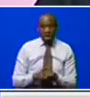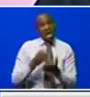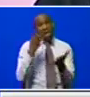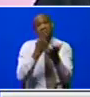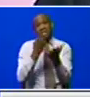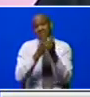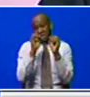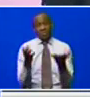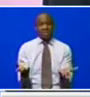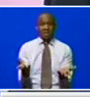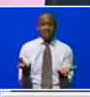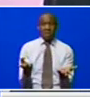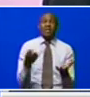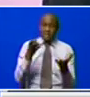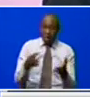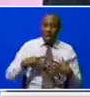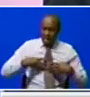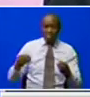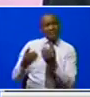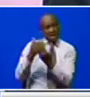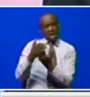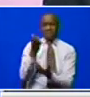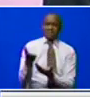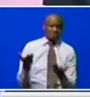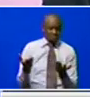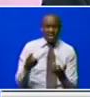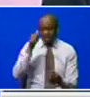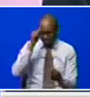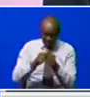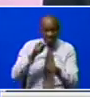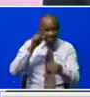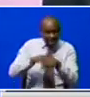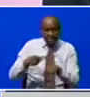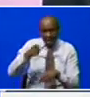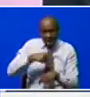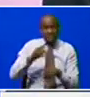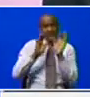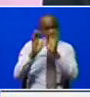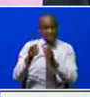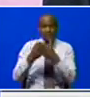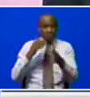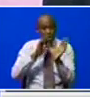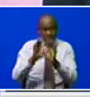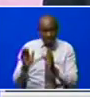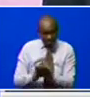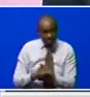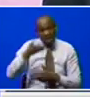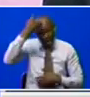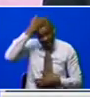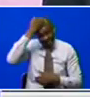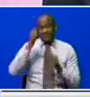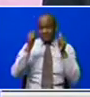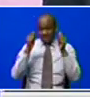evidence of it. We're looking at healthcare. Remember, by the time we were going into the campaigns, nurses were on